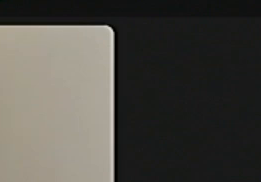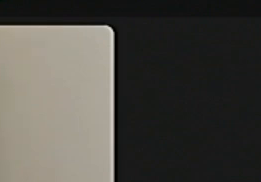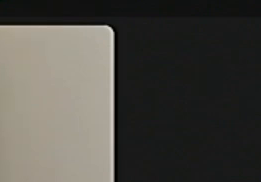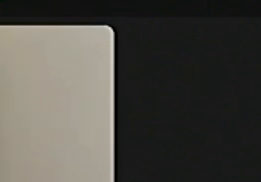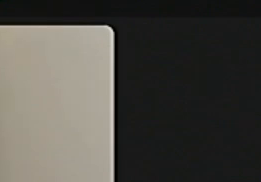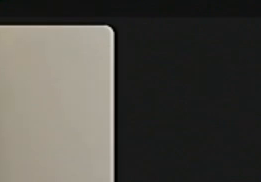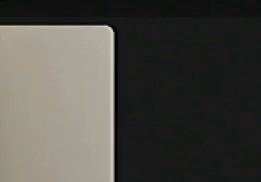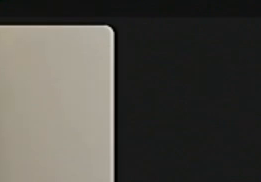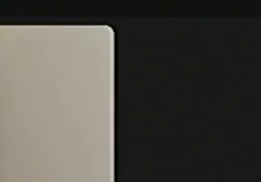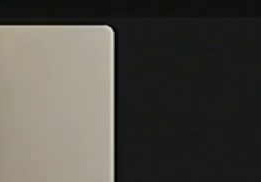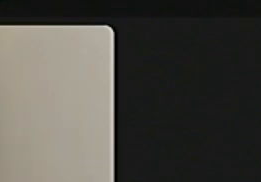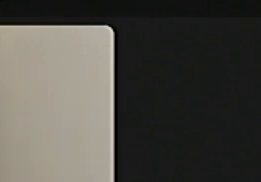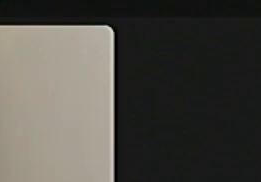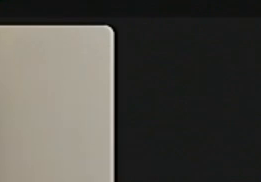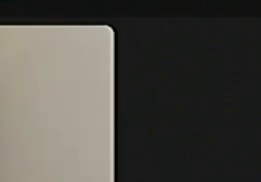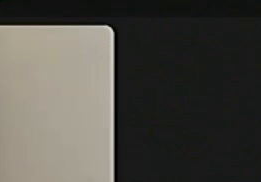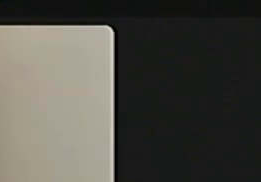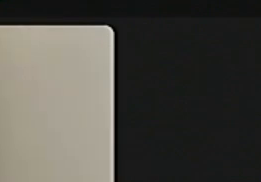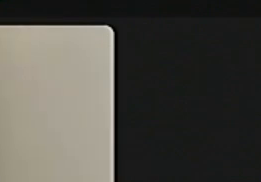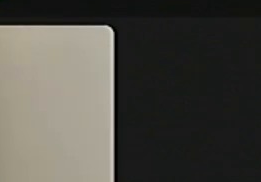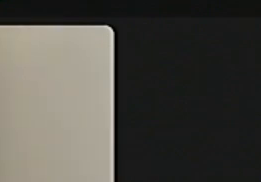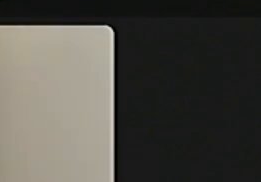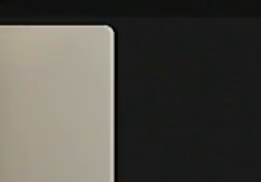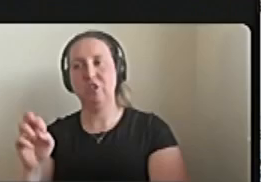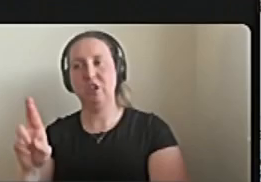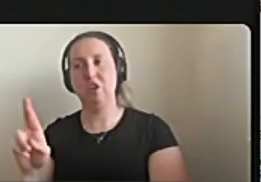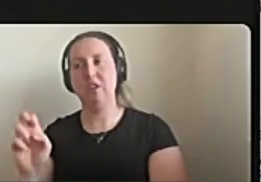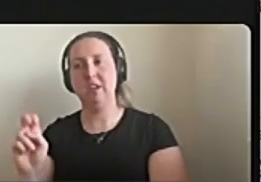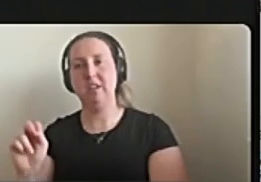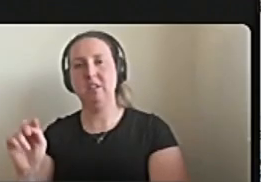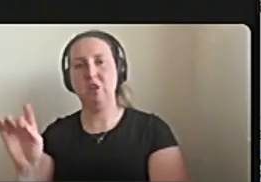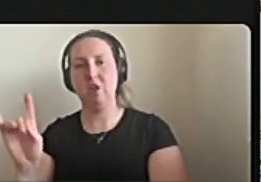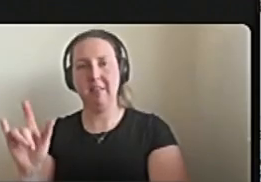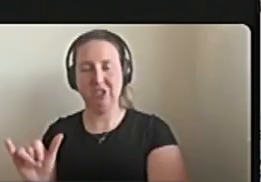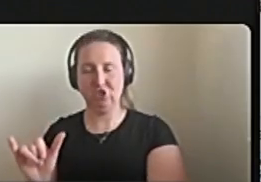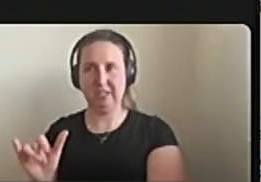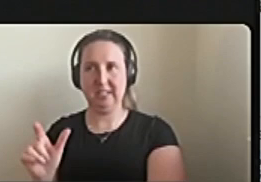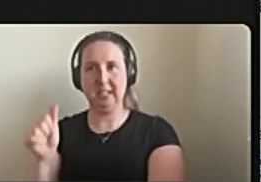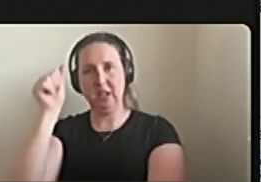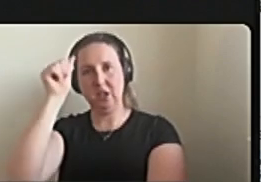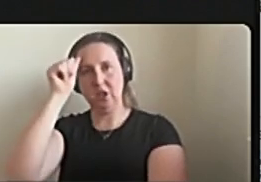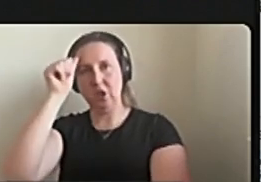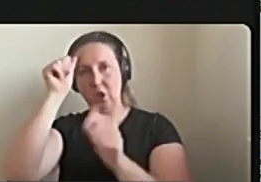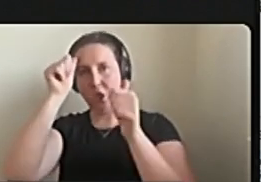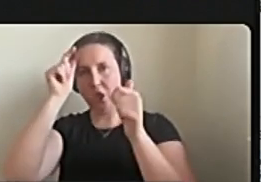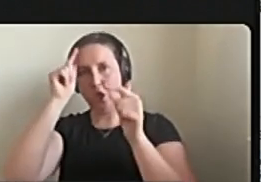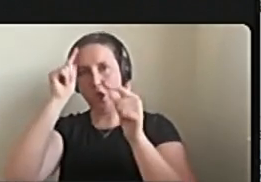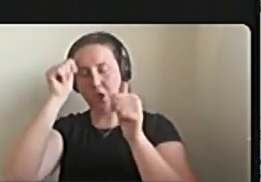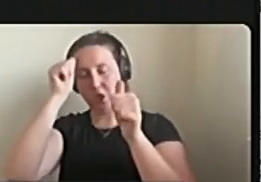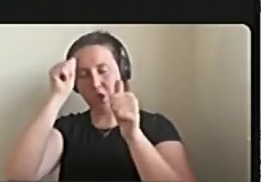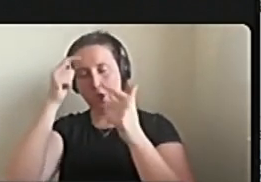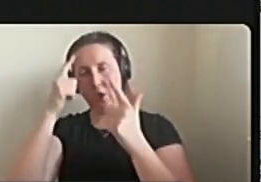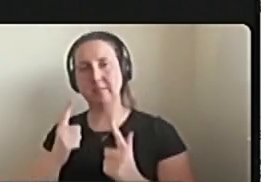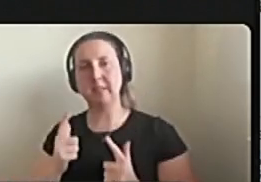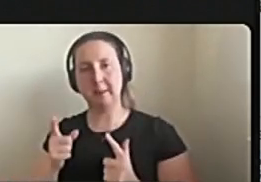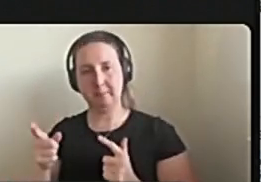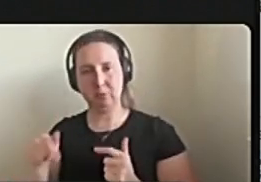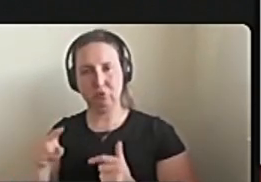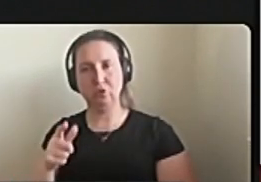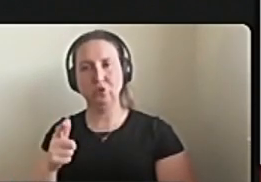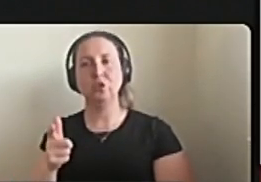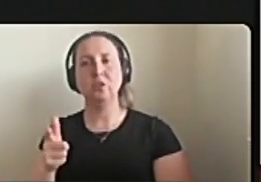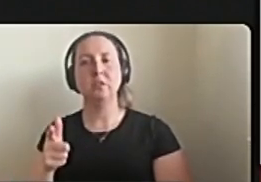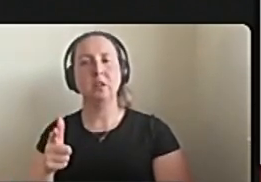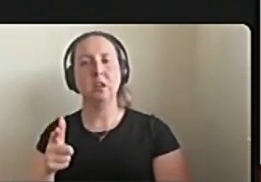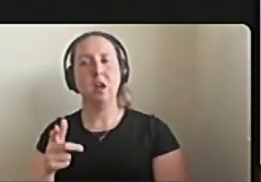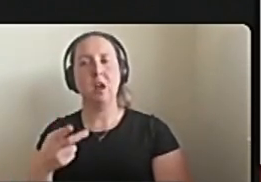Gerontology. Prior experience as an Alzheimer's Association care consultant, hospice social worker,